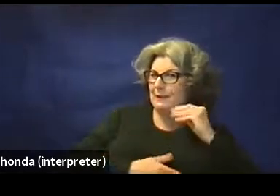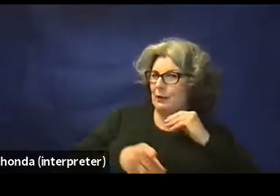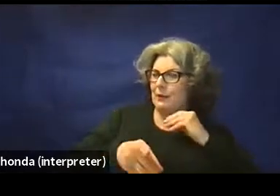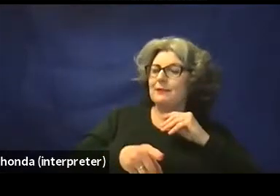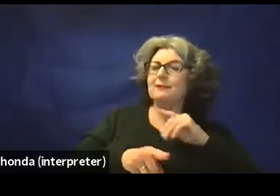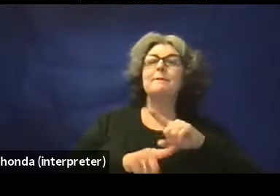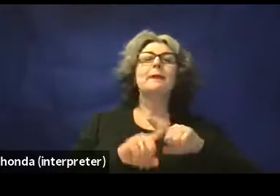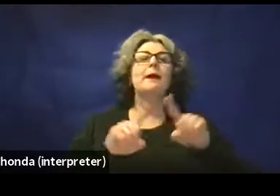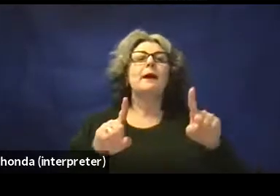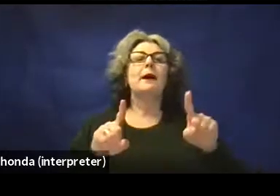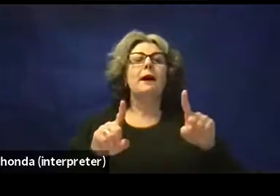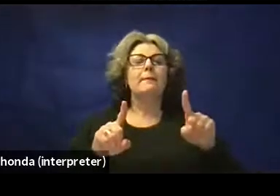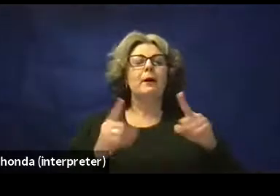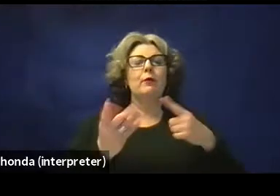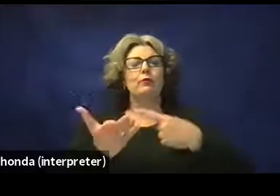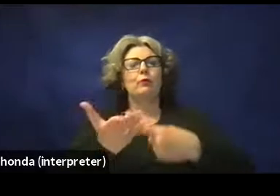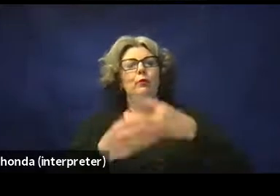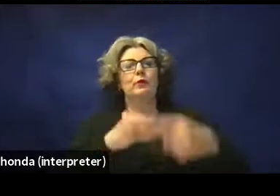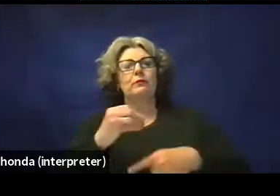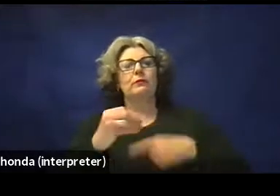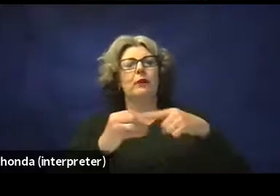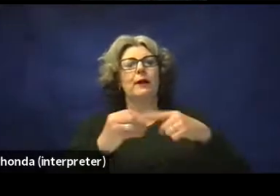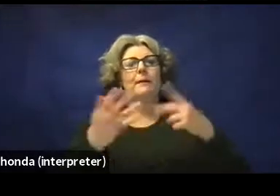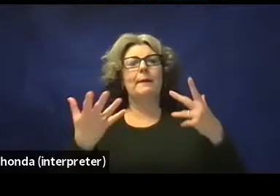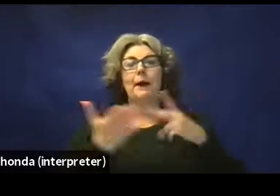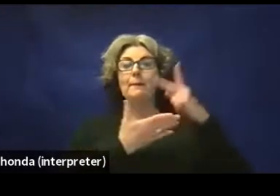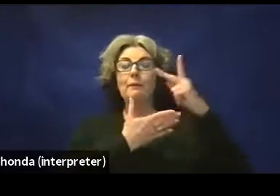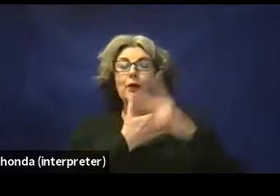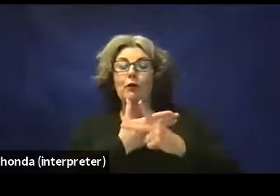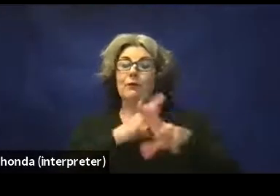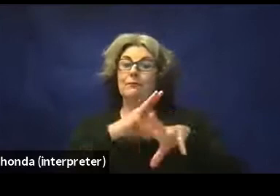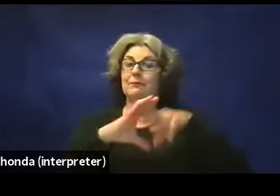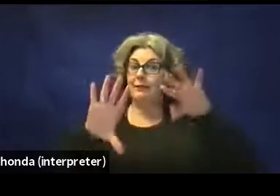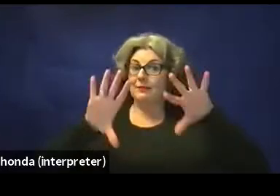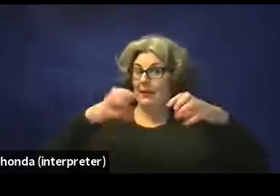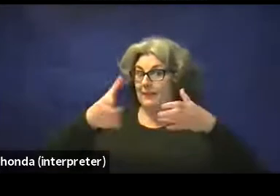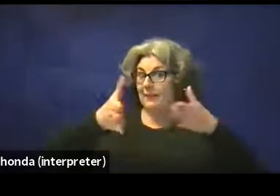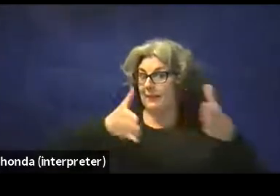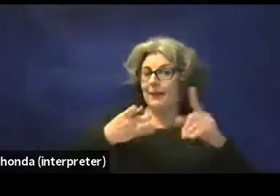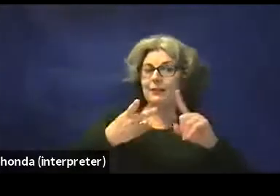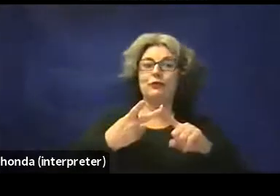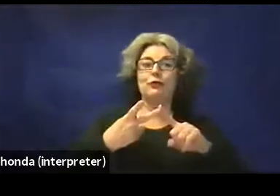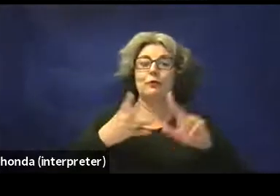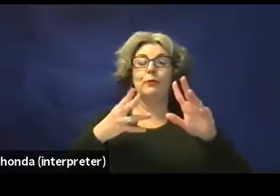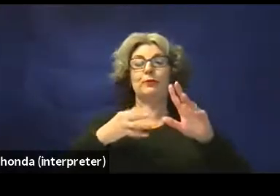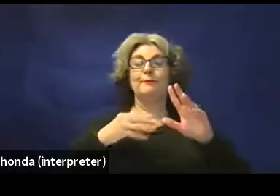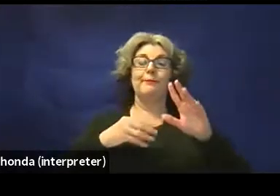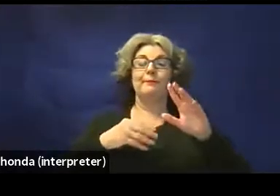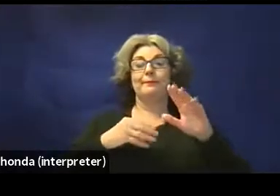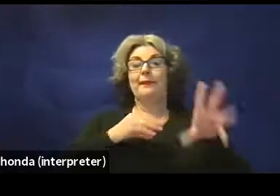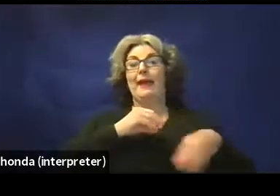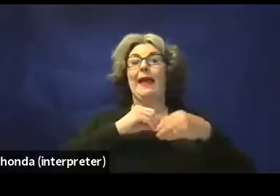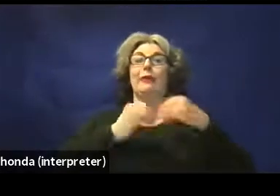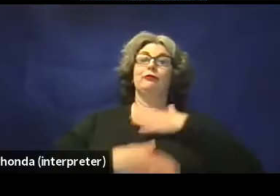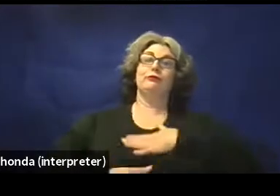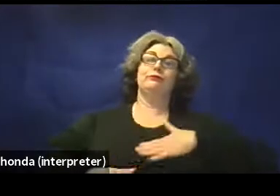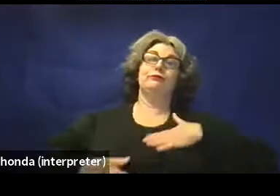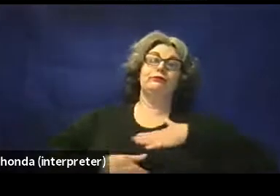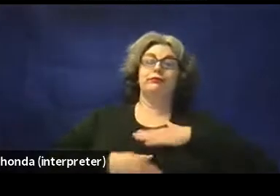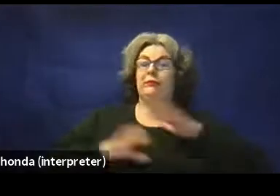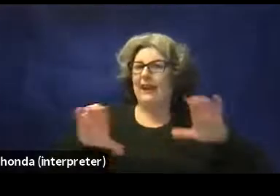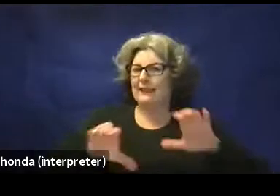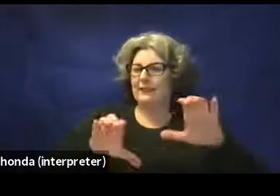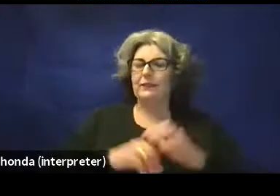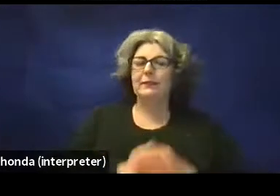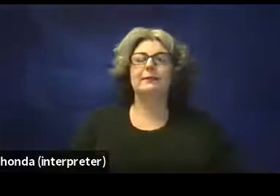comes through for me when we talk about this programming outside of the classroom or extracurricular, peripheral,